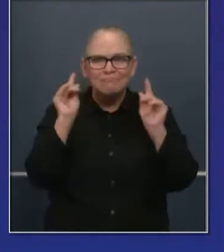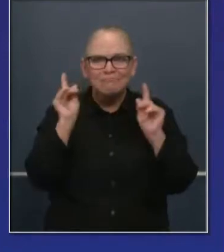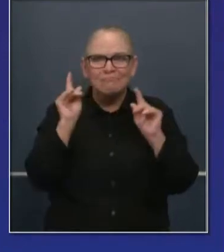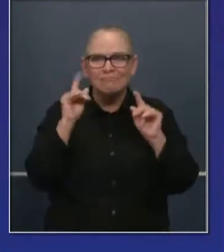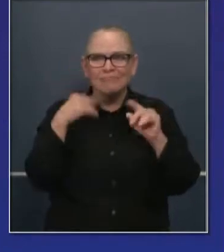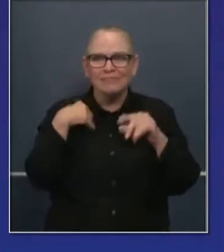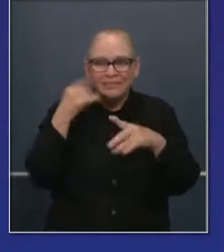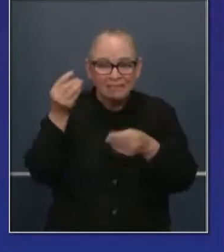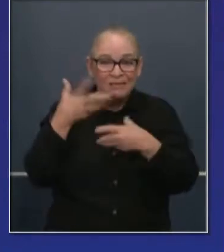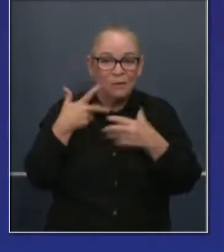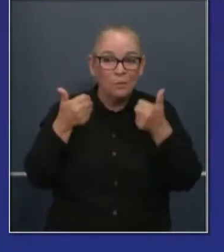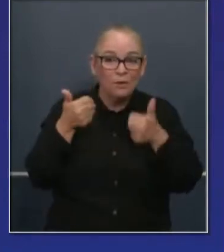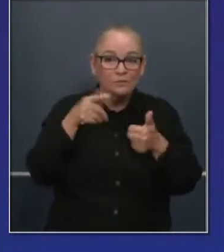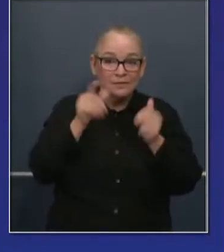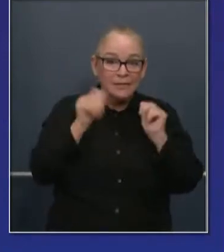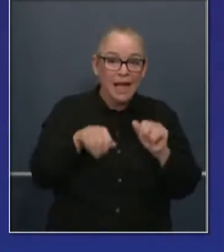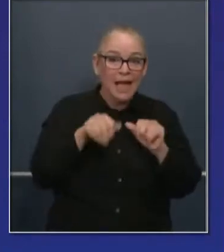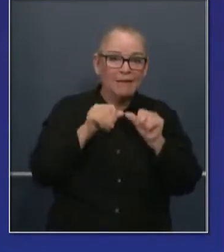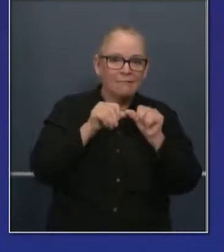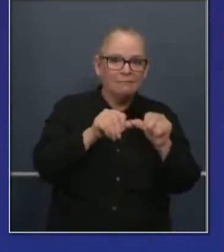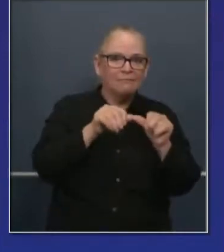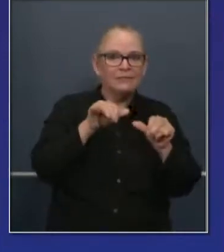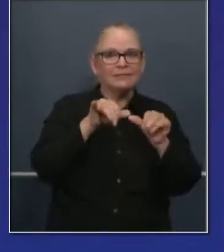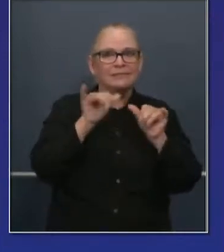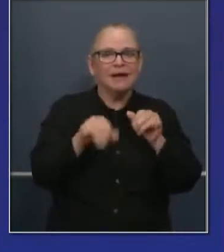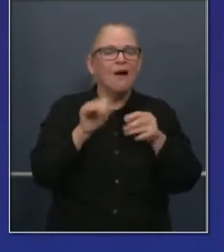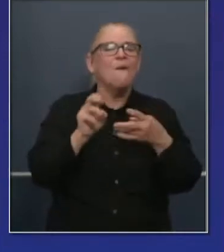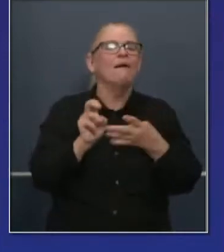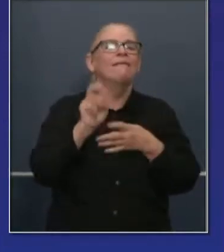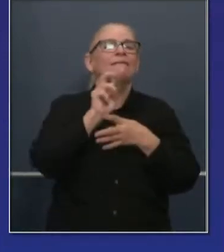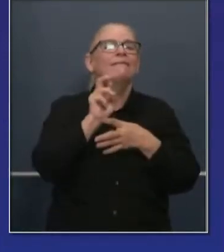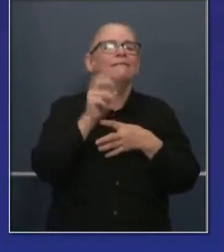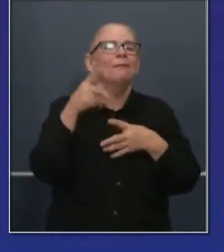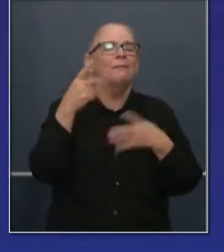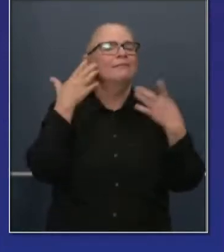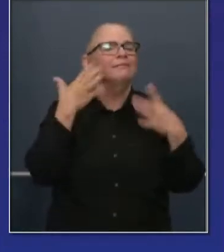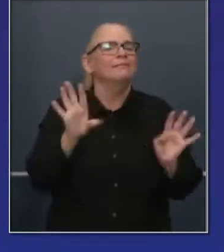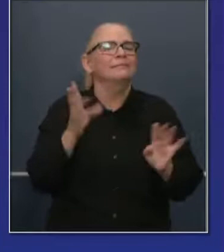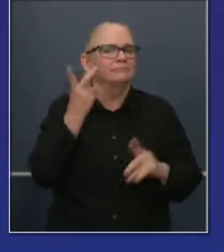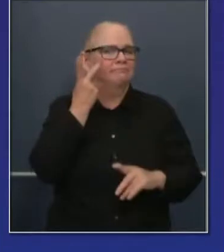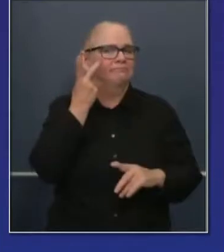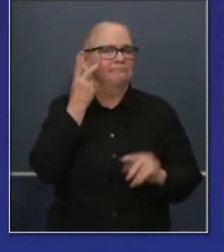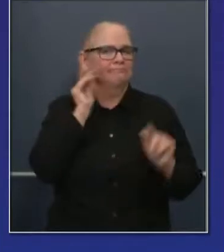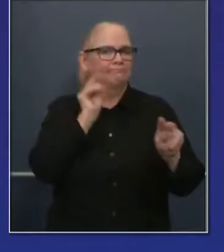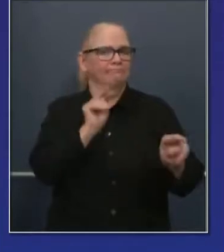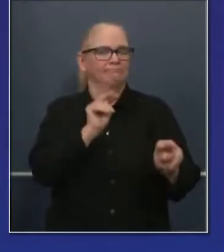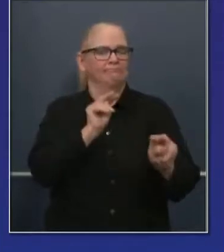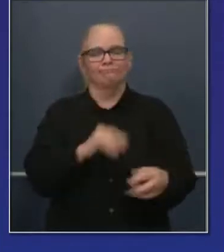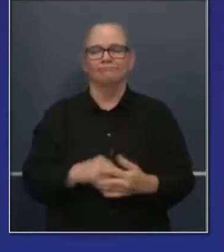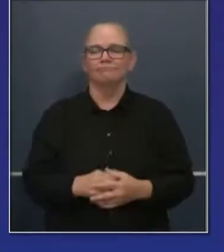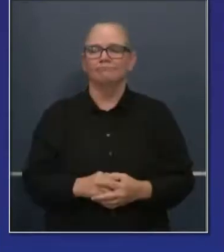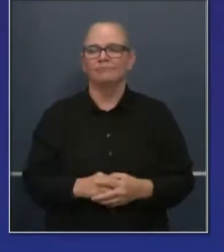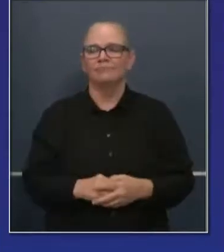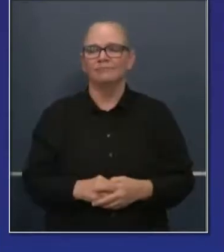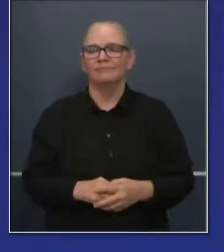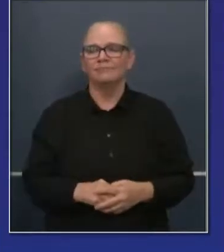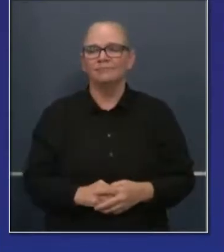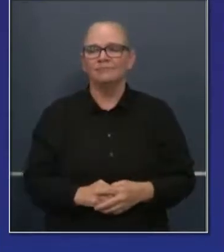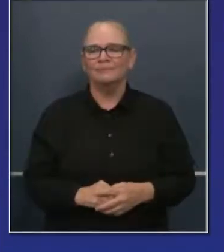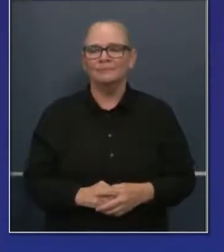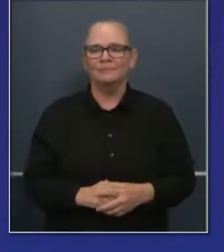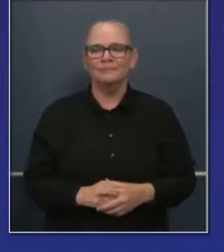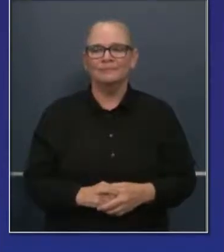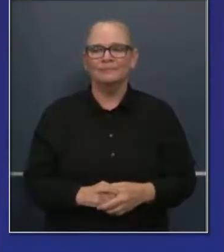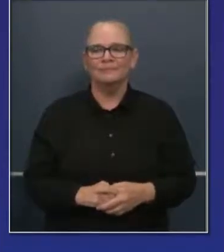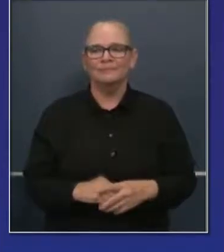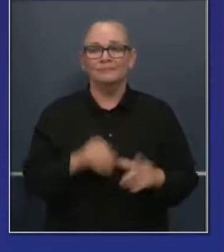in the county to make sure that that data is accurate. But if that's what it shows, that's what we will expect of not just San